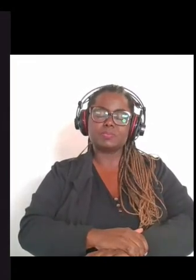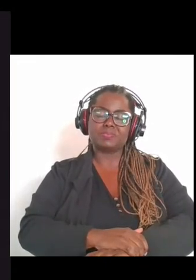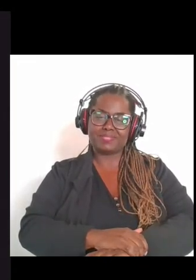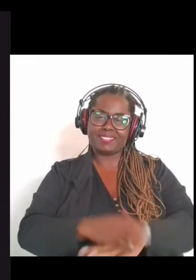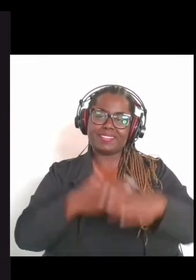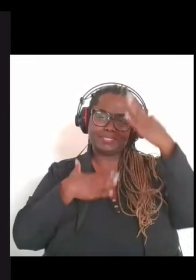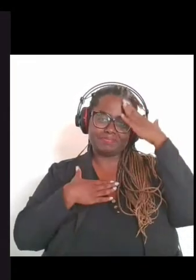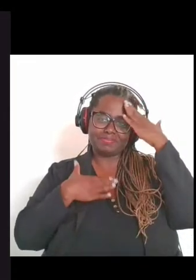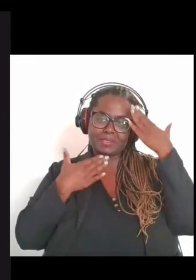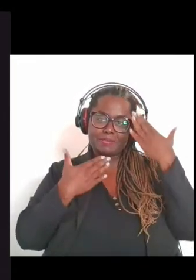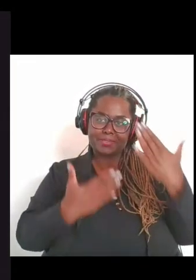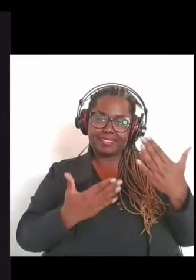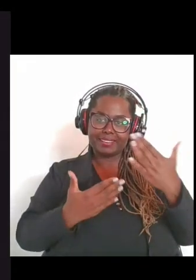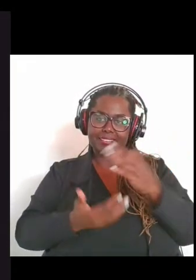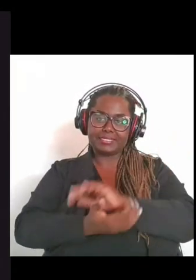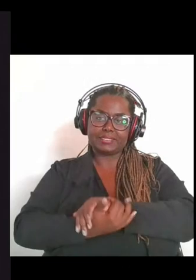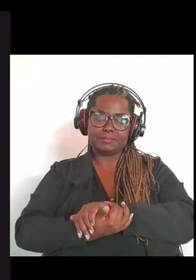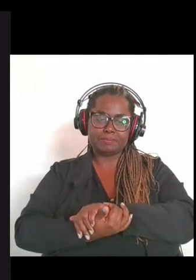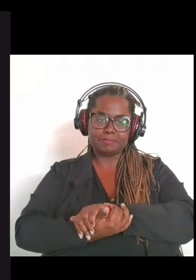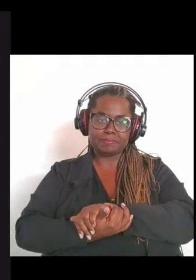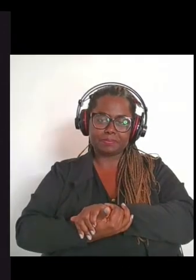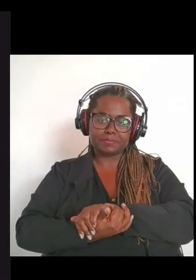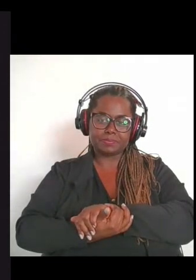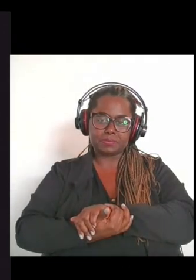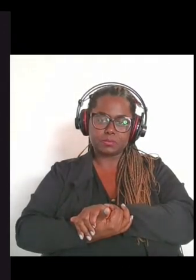Uganda thank you